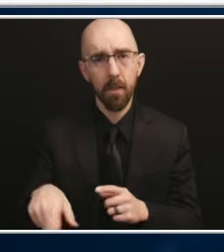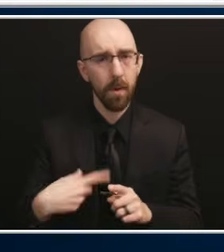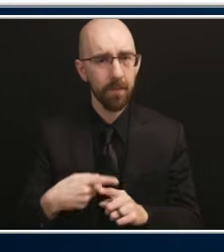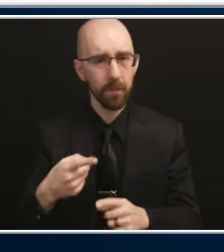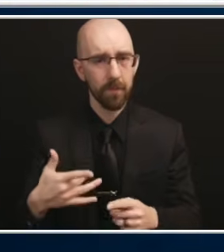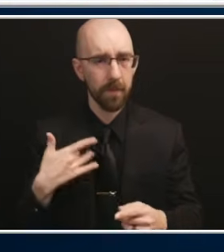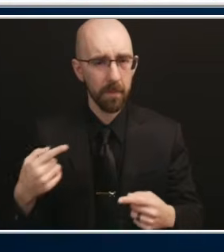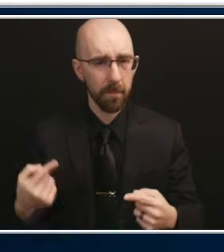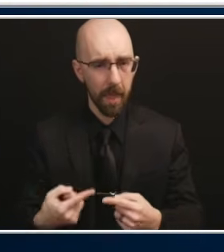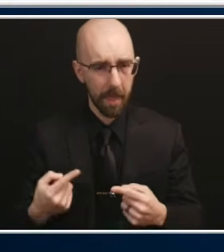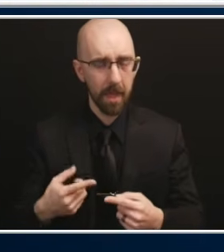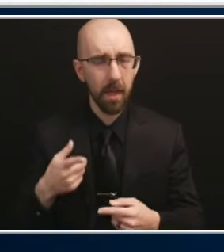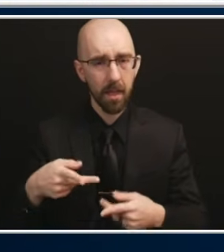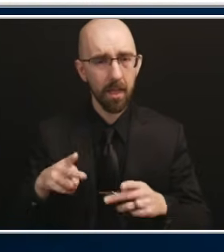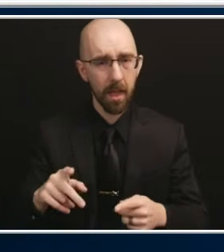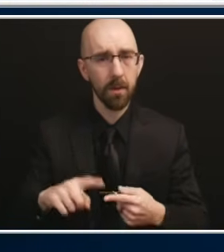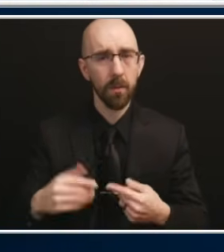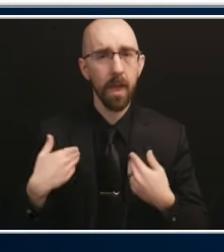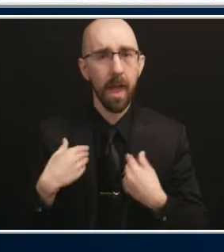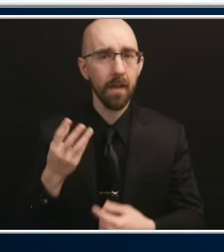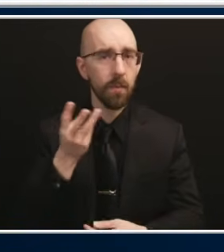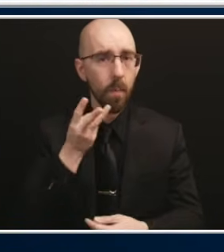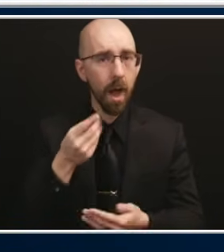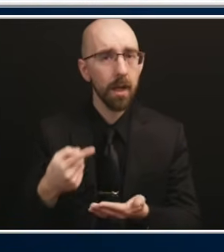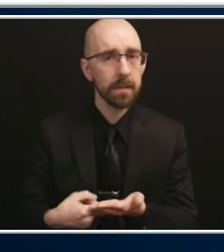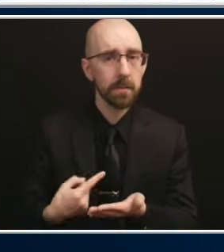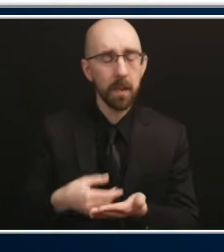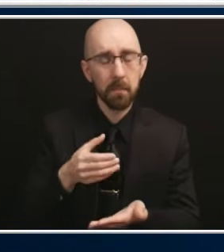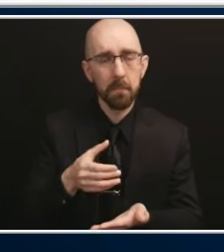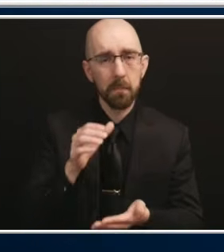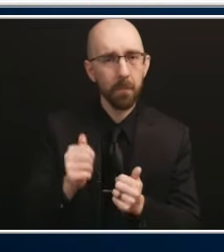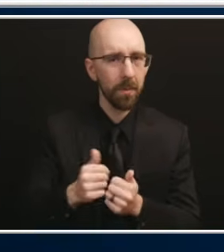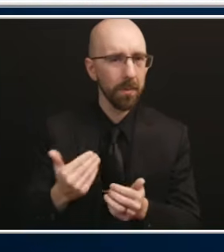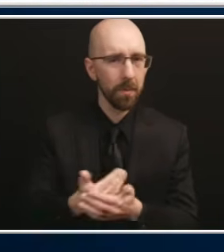if you're allowed to have a glass of wine here and there with a new liver.